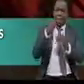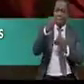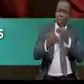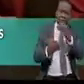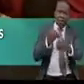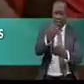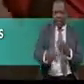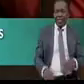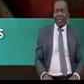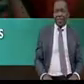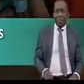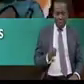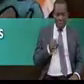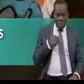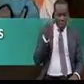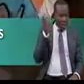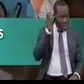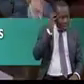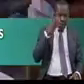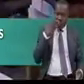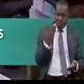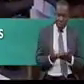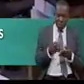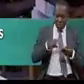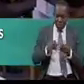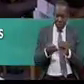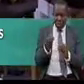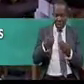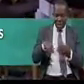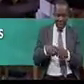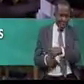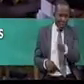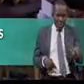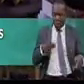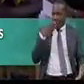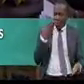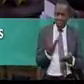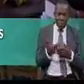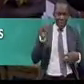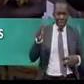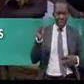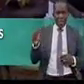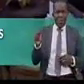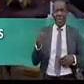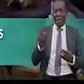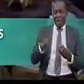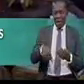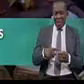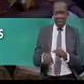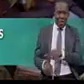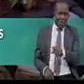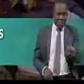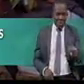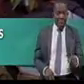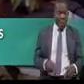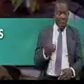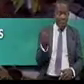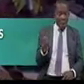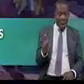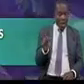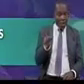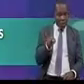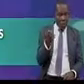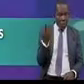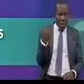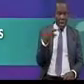story. Yeah. Good testimony. Where you were yesterday, you finished the work there, you are